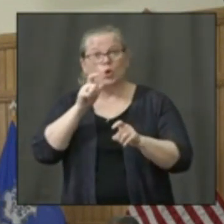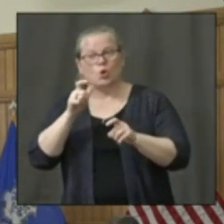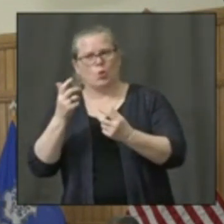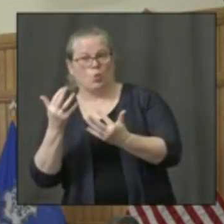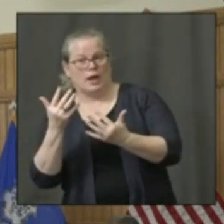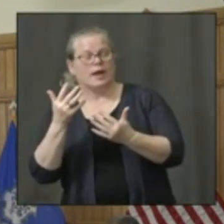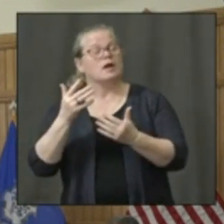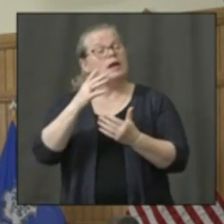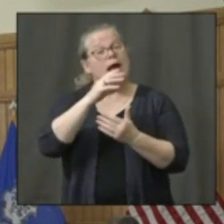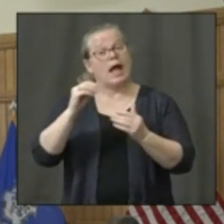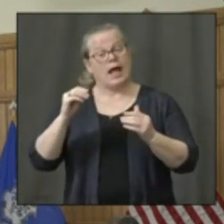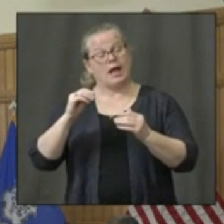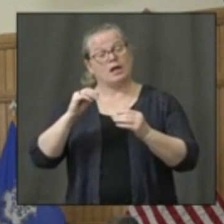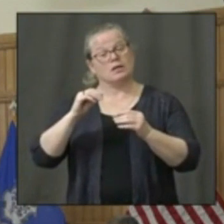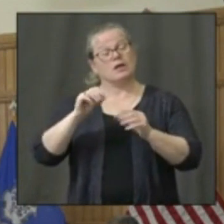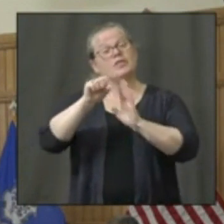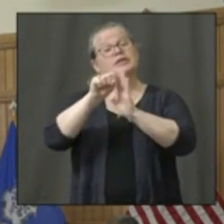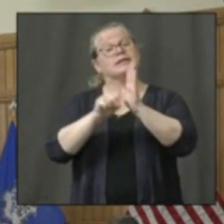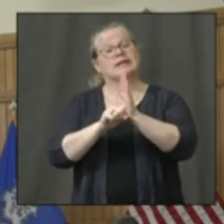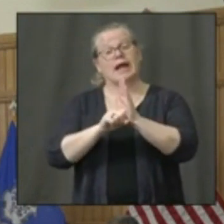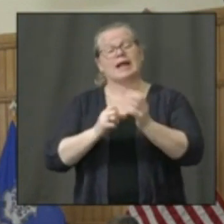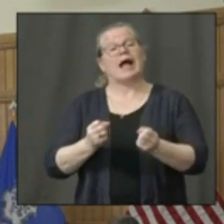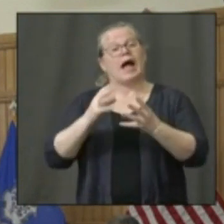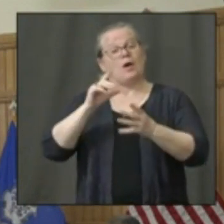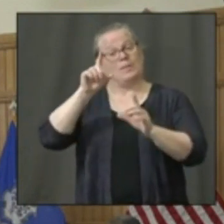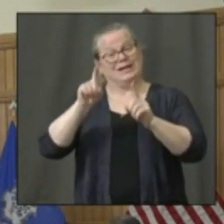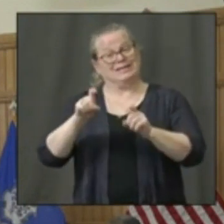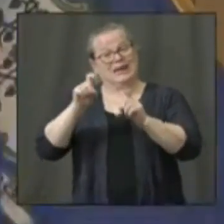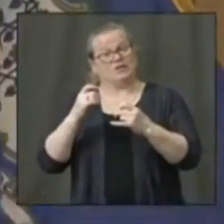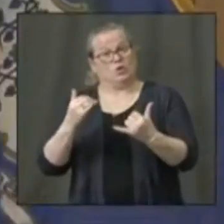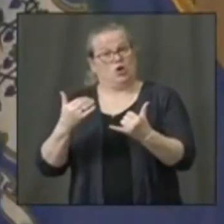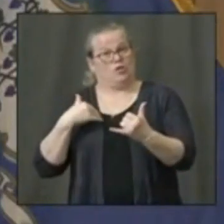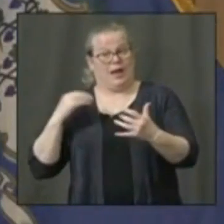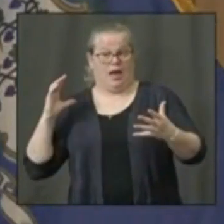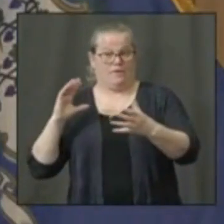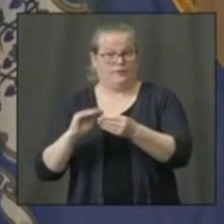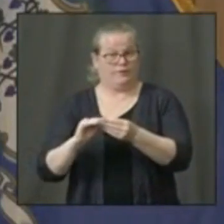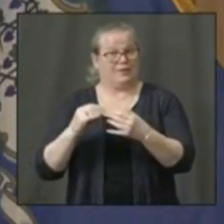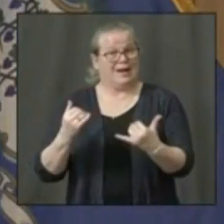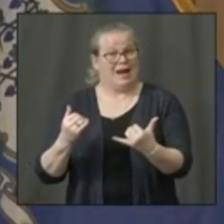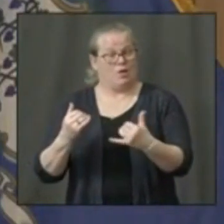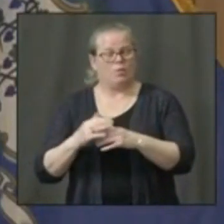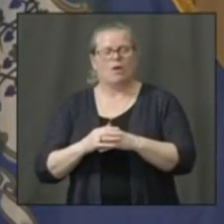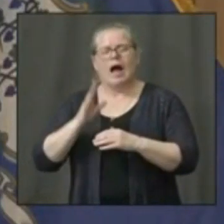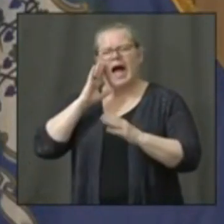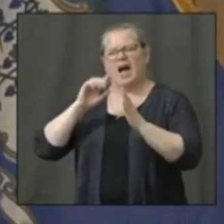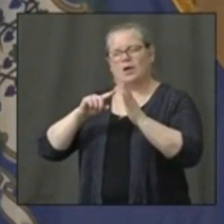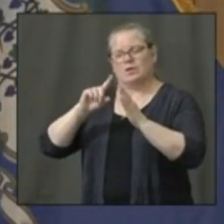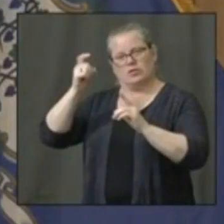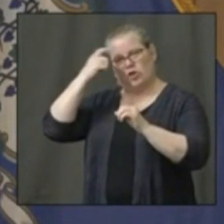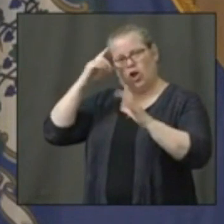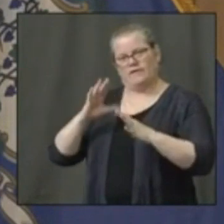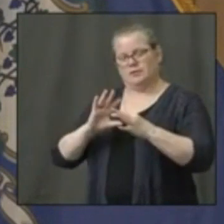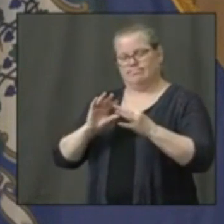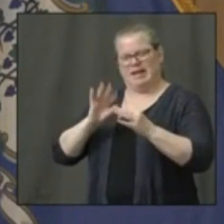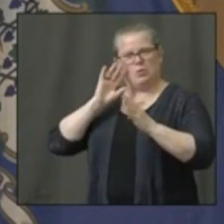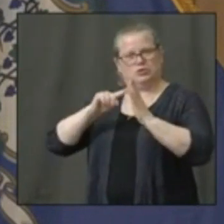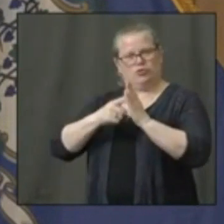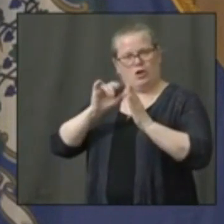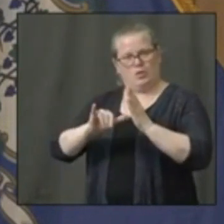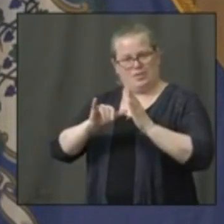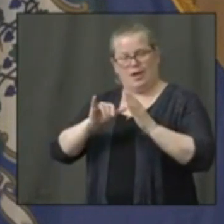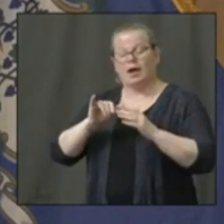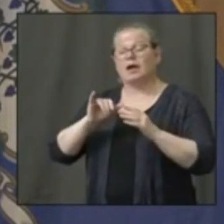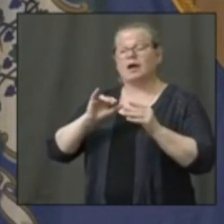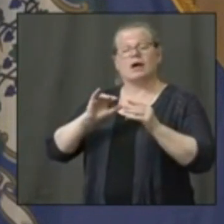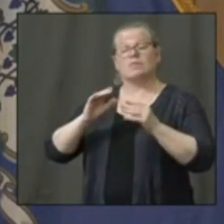test kits the state currently has in its possession? I'll start with that and then hand it over. Look, our priorities are very clear. Number